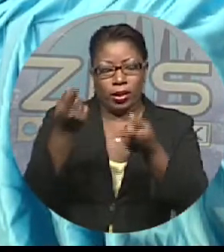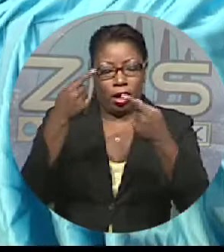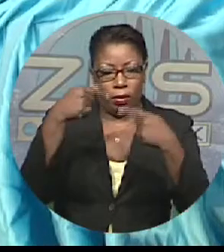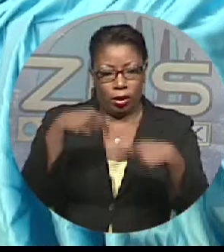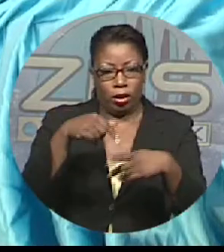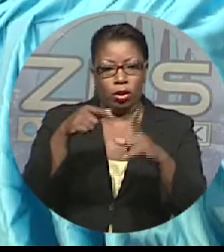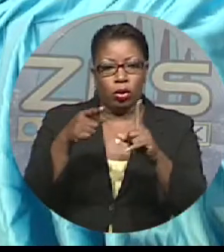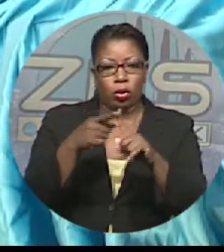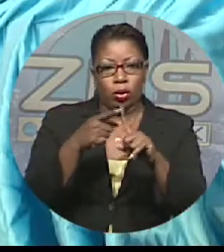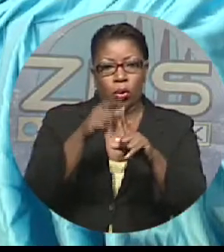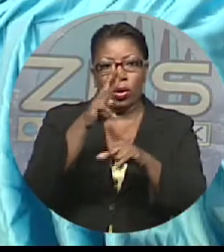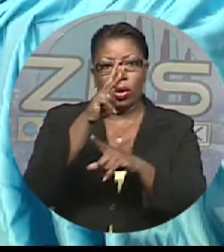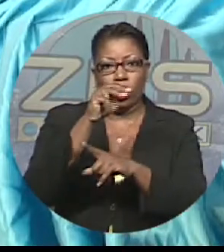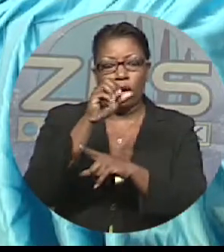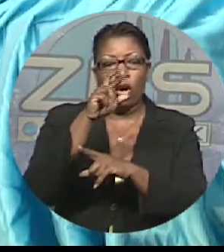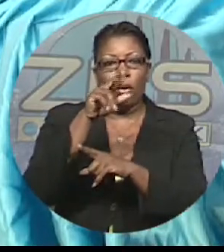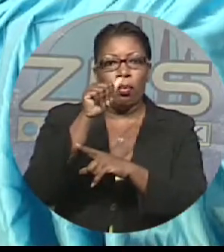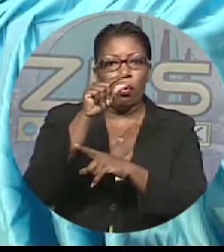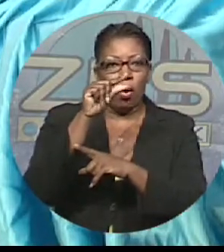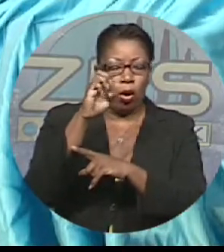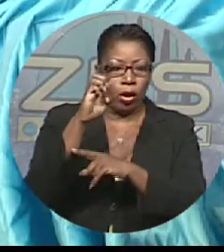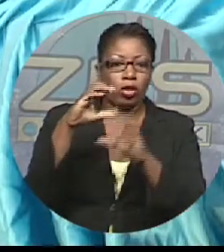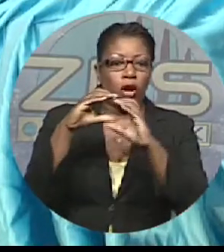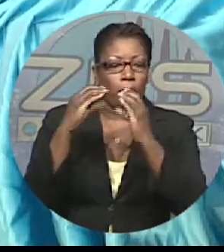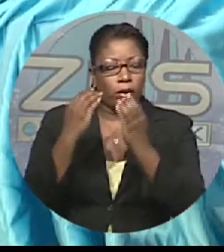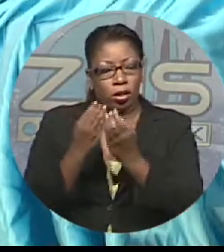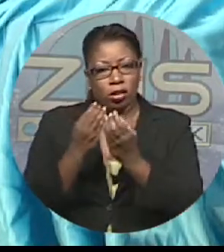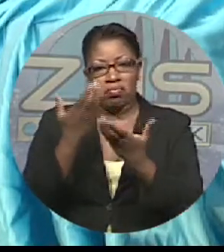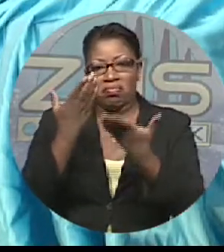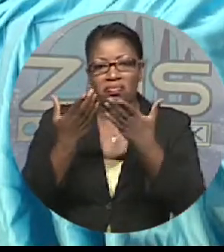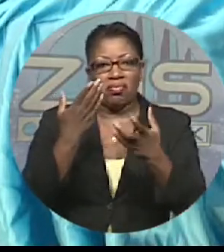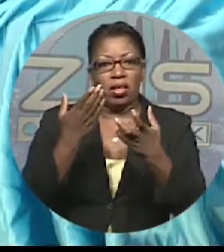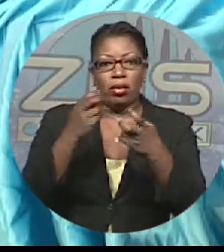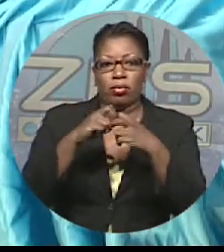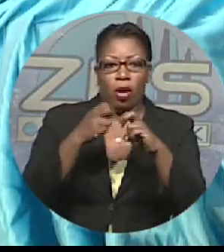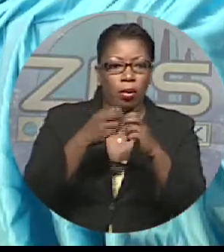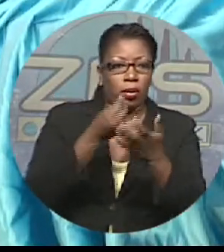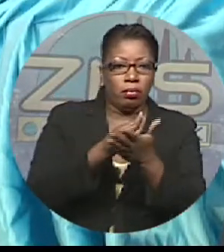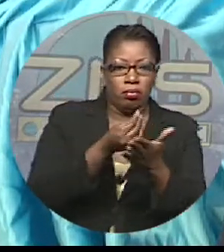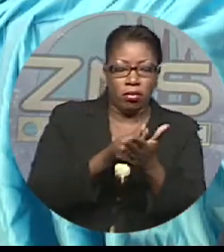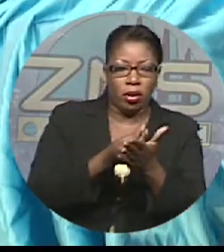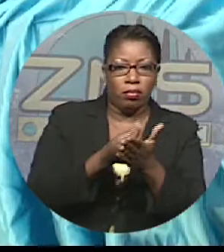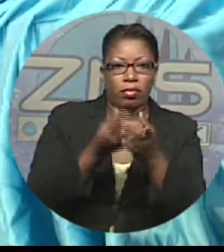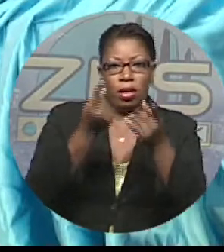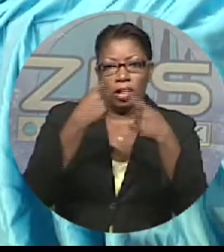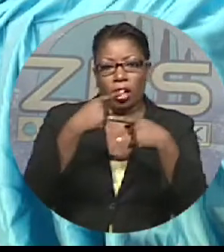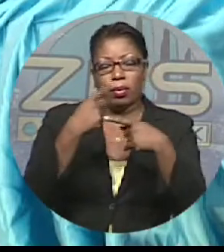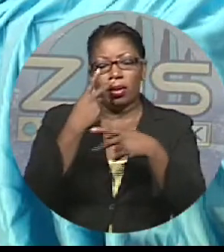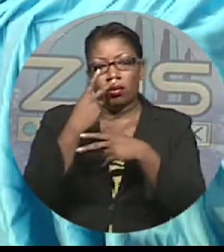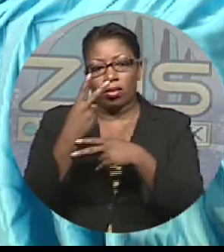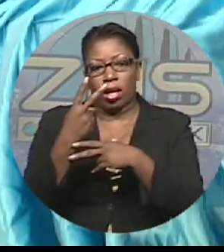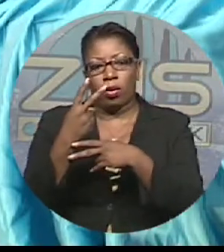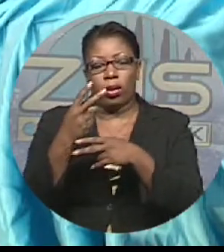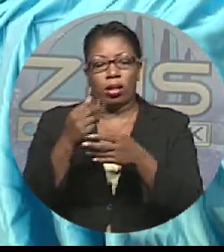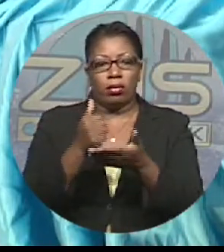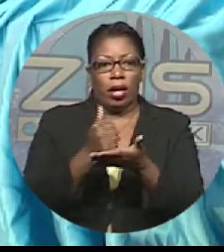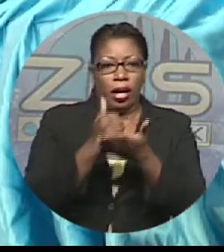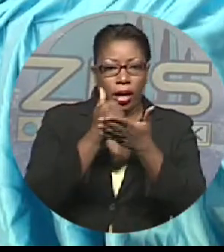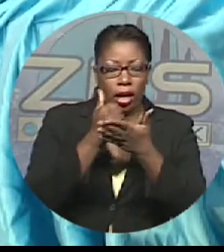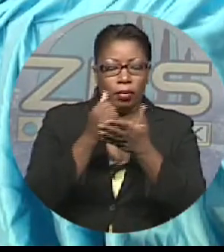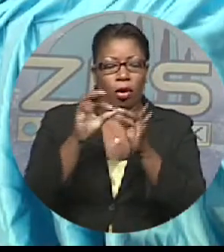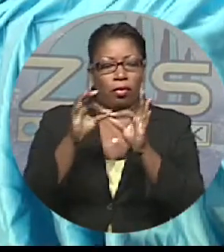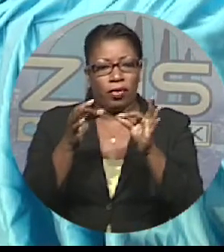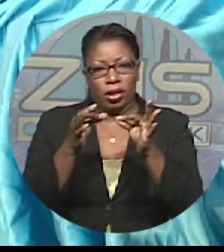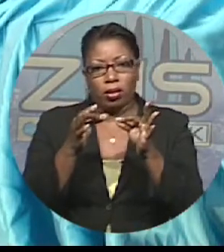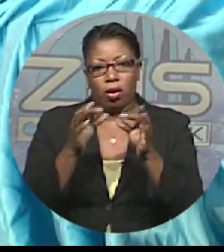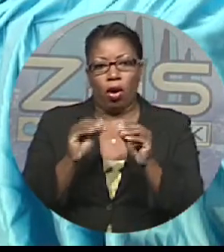mortgage corporation. If you're falling on hard times, if things are rough, please come into us and let's see whether we can either restructure your facility or